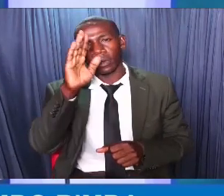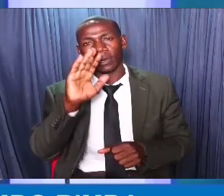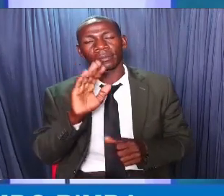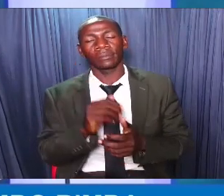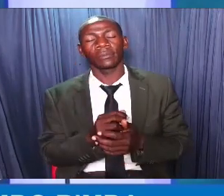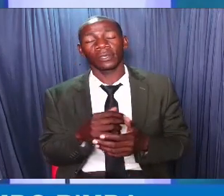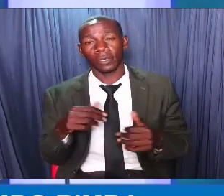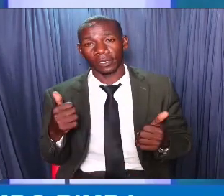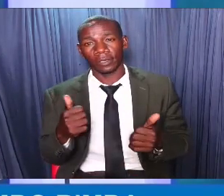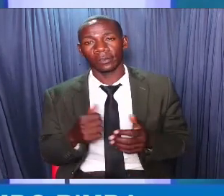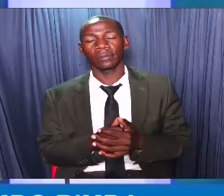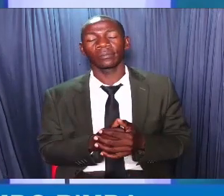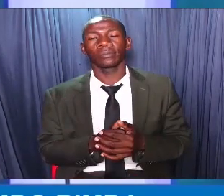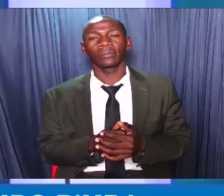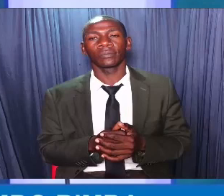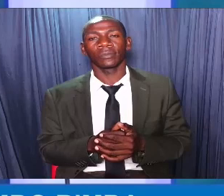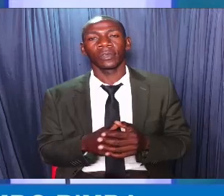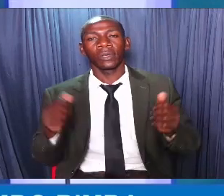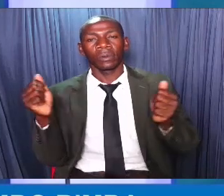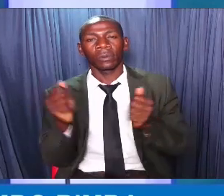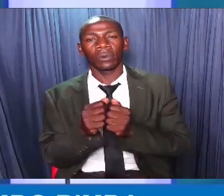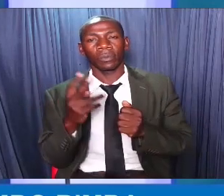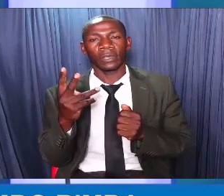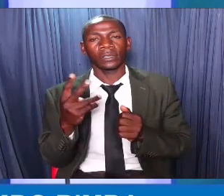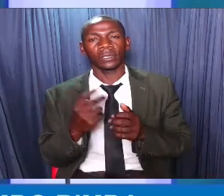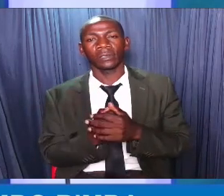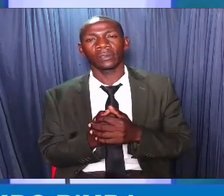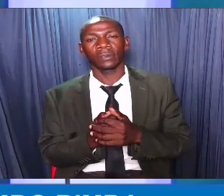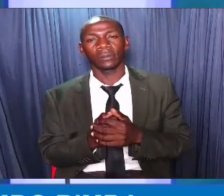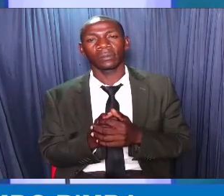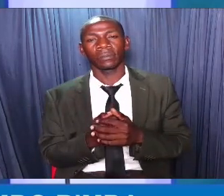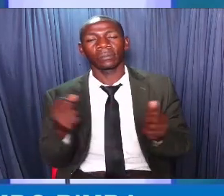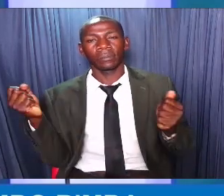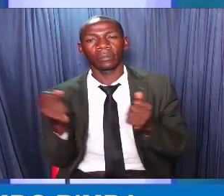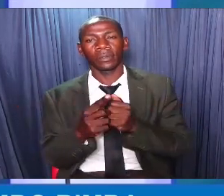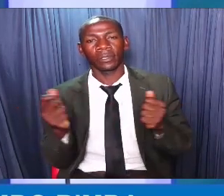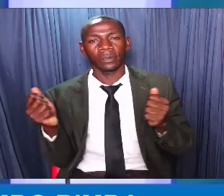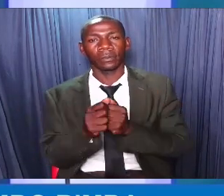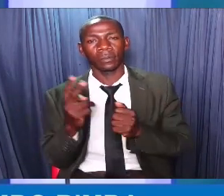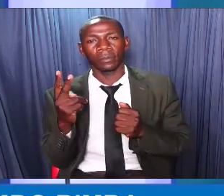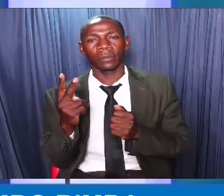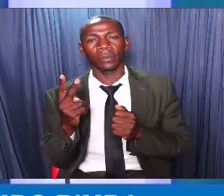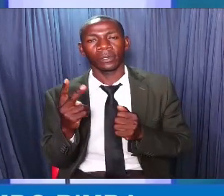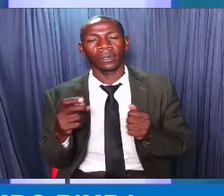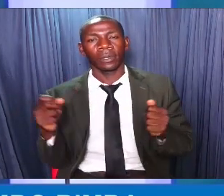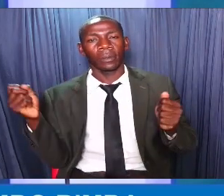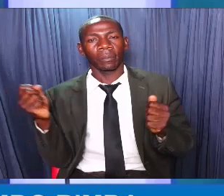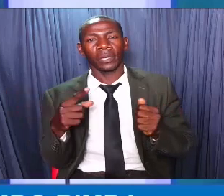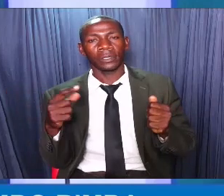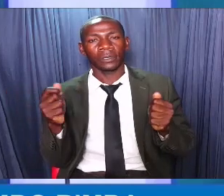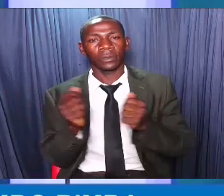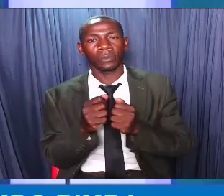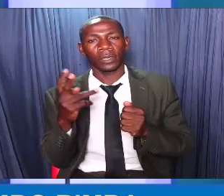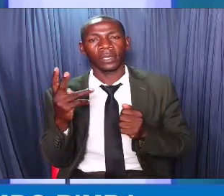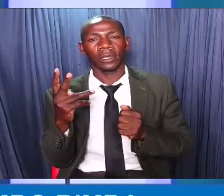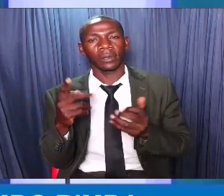works. Oh. Right. Miezi 14. 14 months. Na wauliza mlihesabu vizuri? Ndio. I asked them, did you